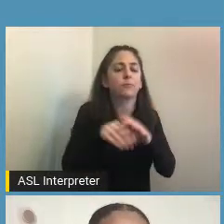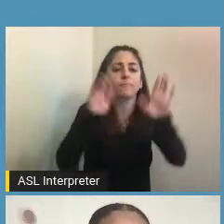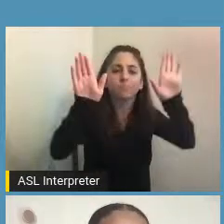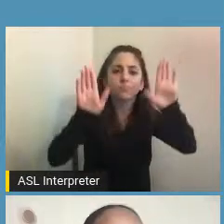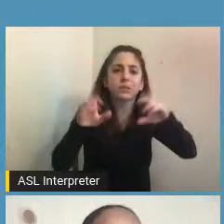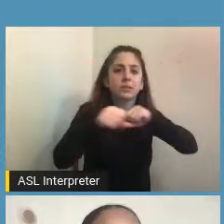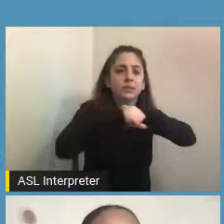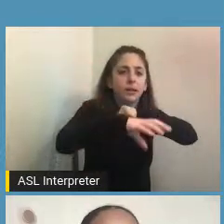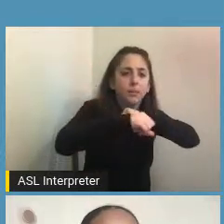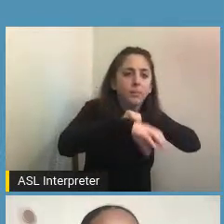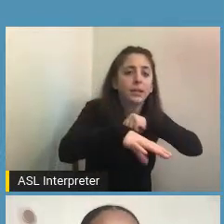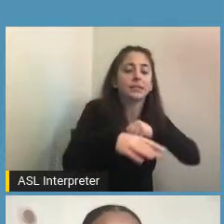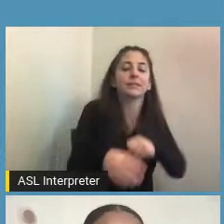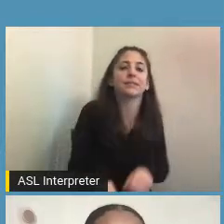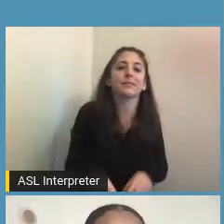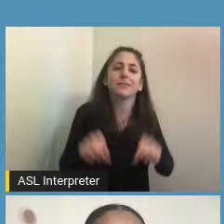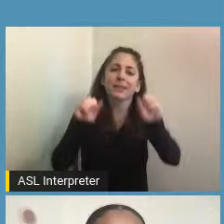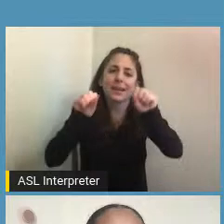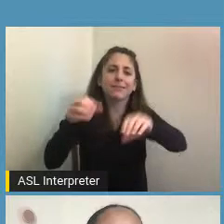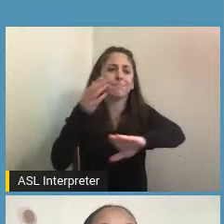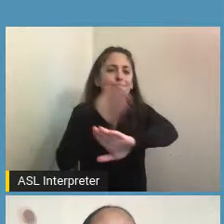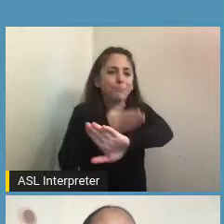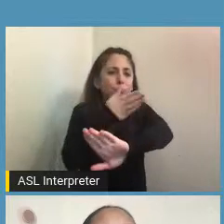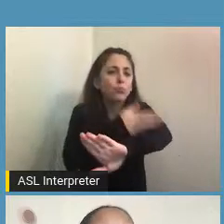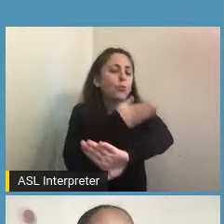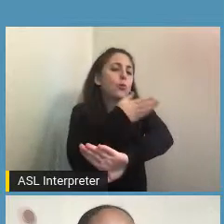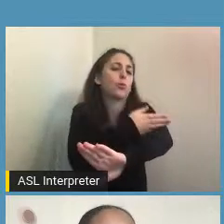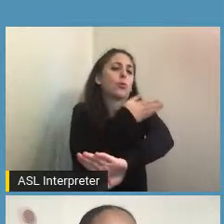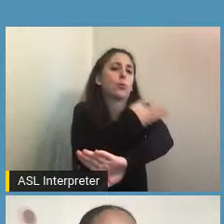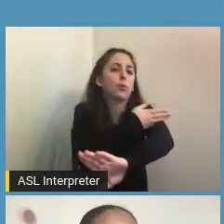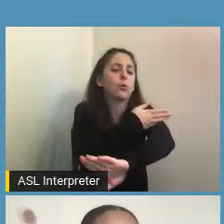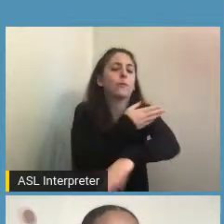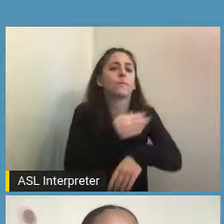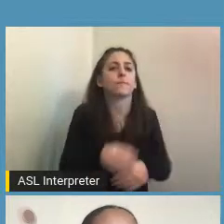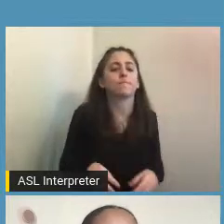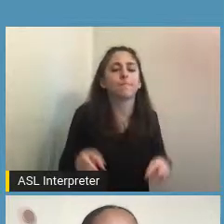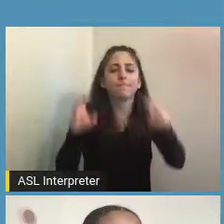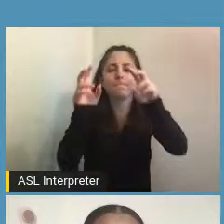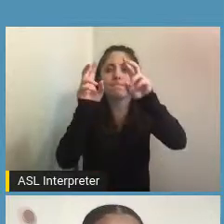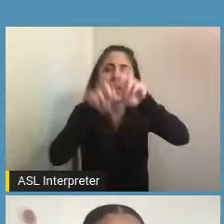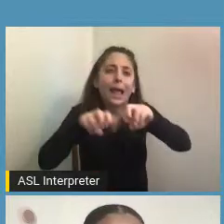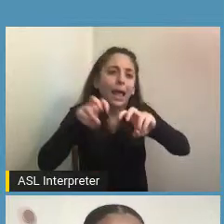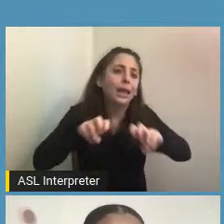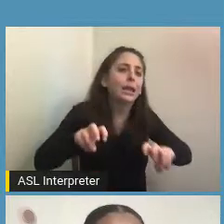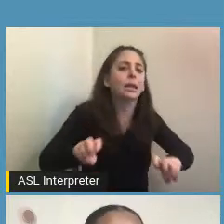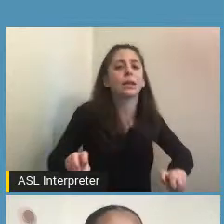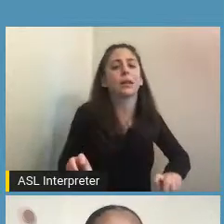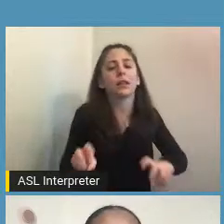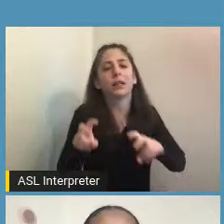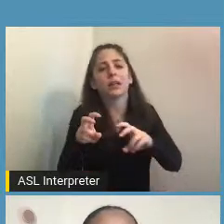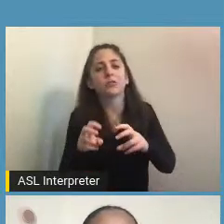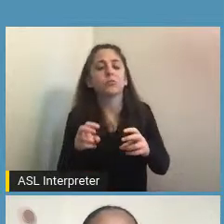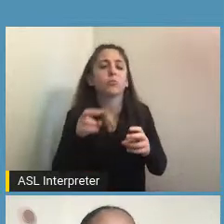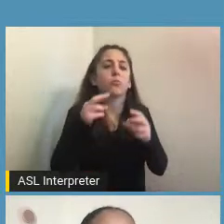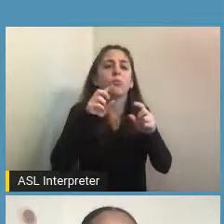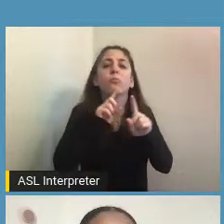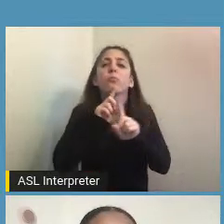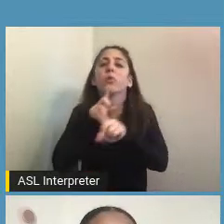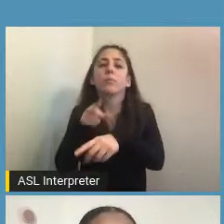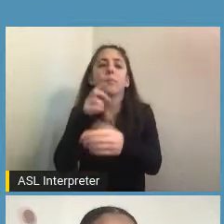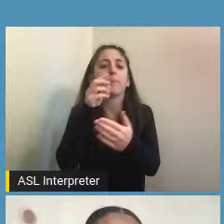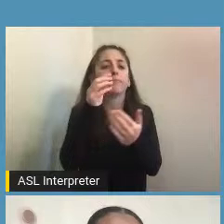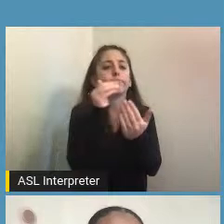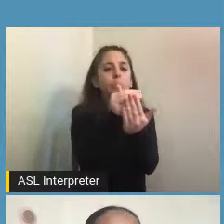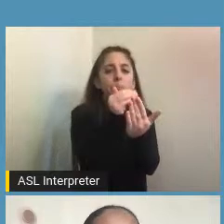here, right? And that's through evaluation. So, following the conclusion, make a report. Have your general